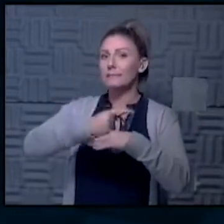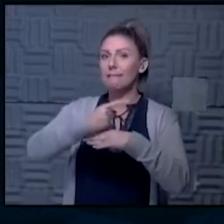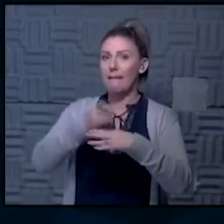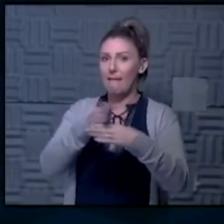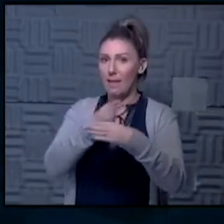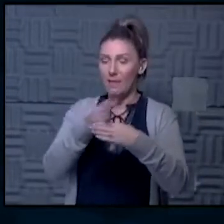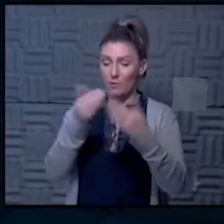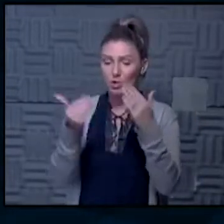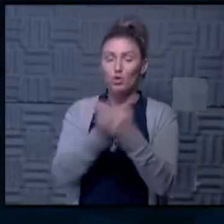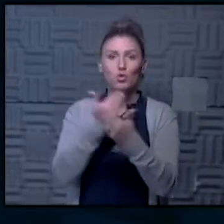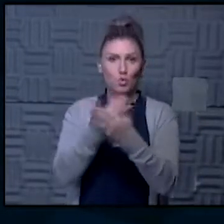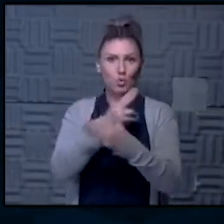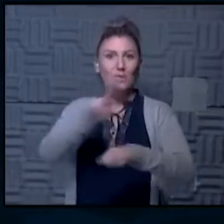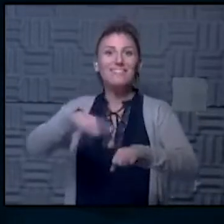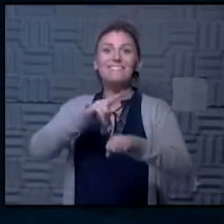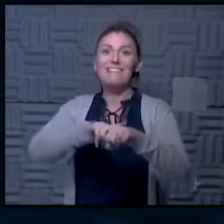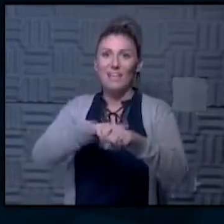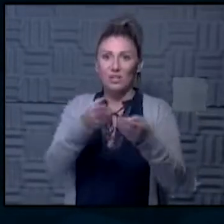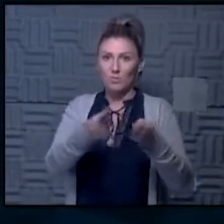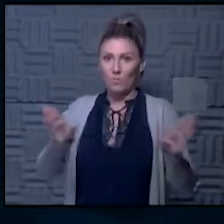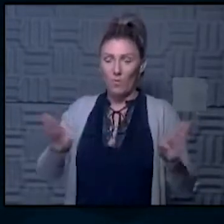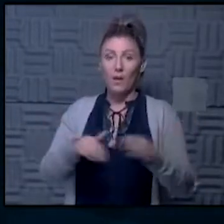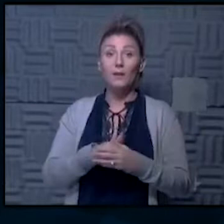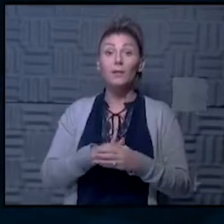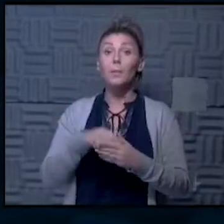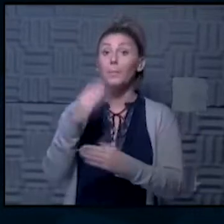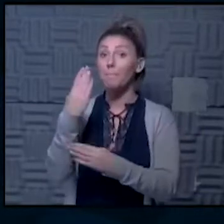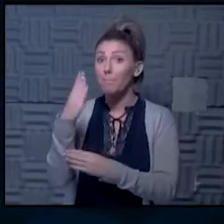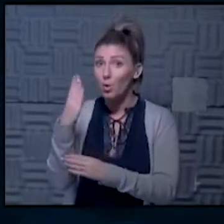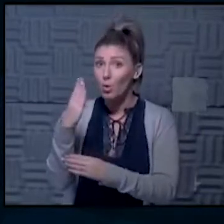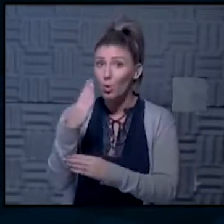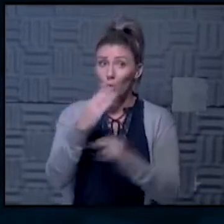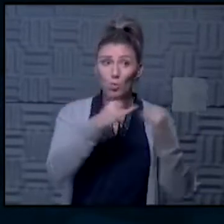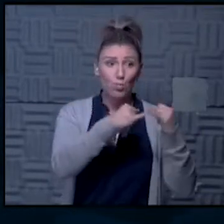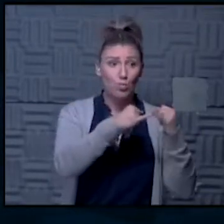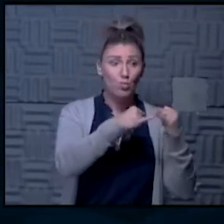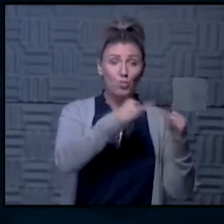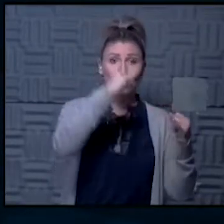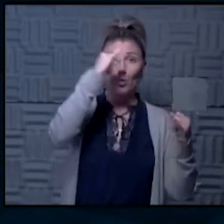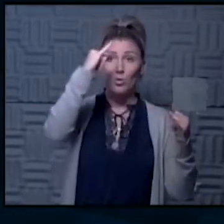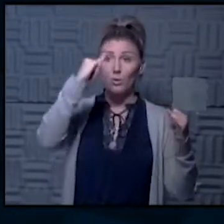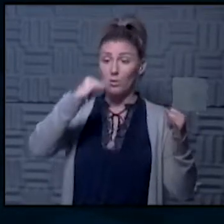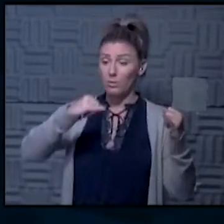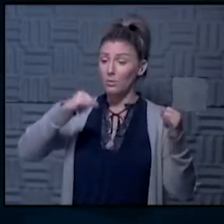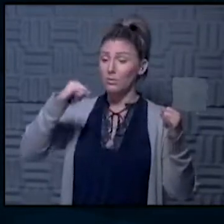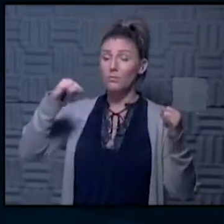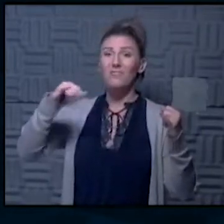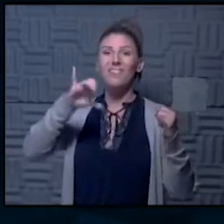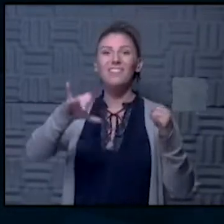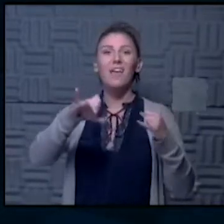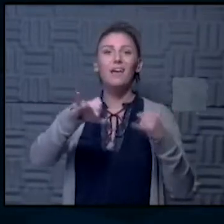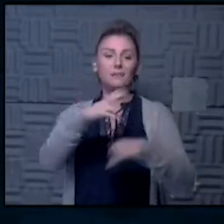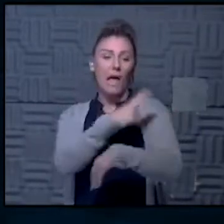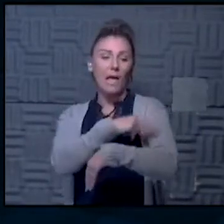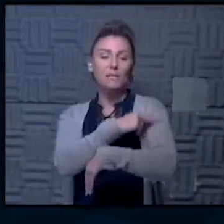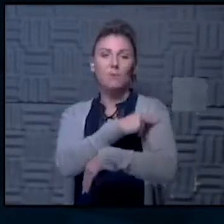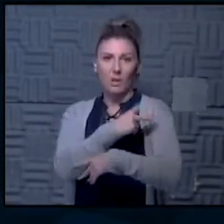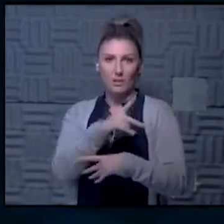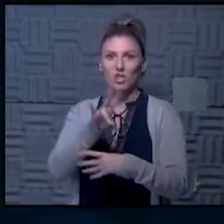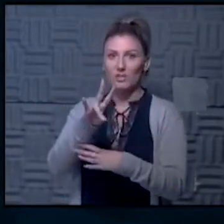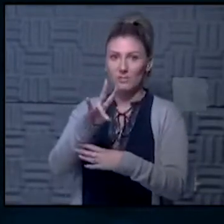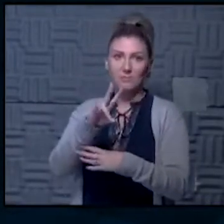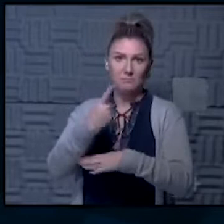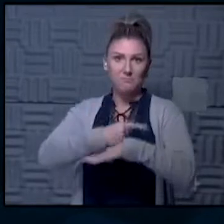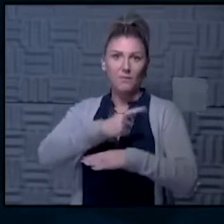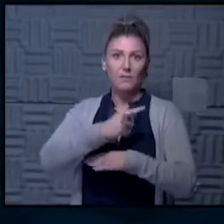cases nationwide in the United States. And then the blue line is the number of hospitalizations, the 7-day average across